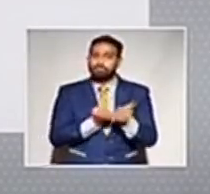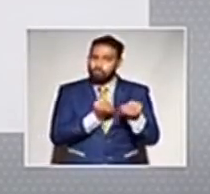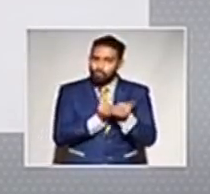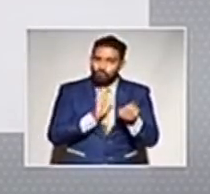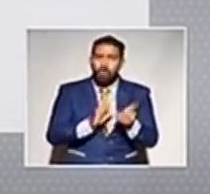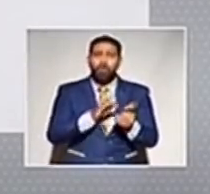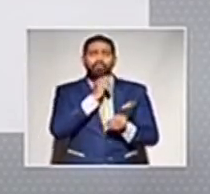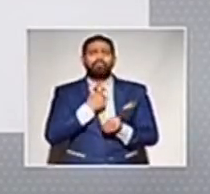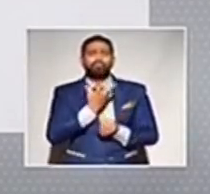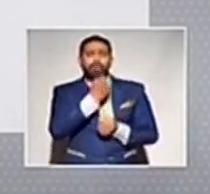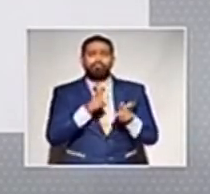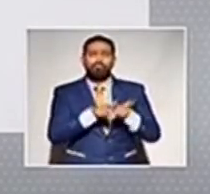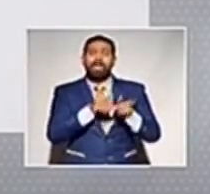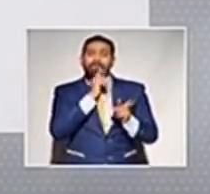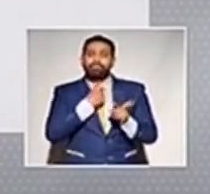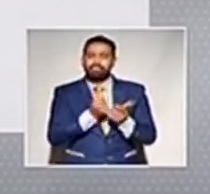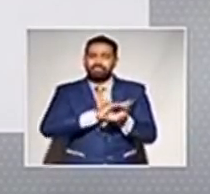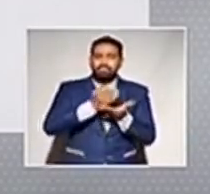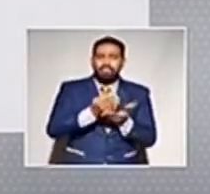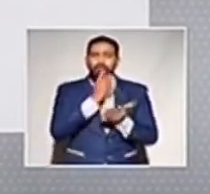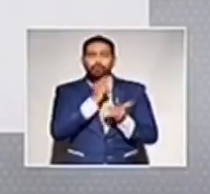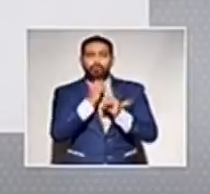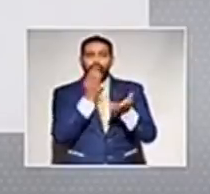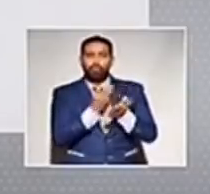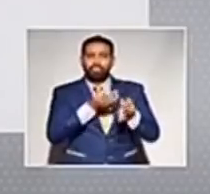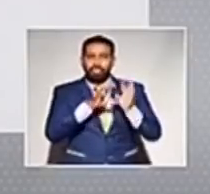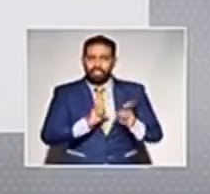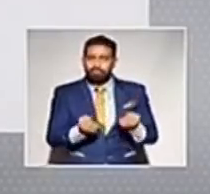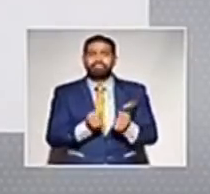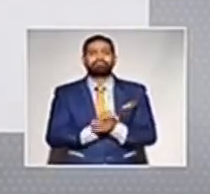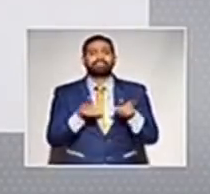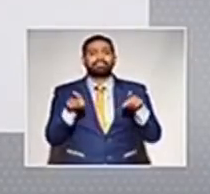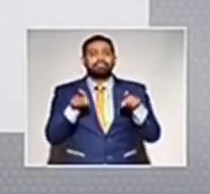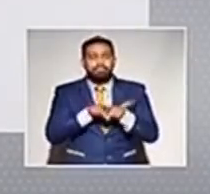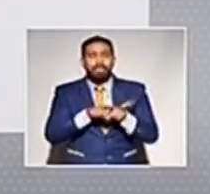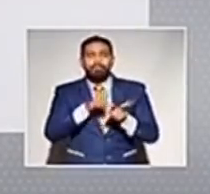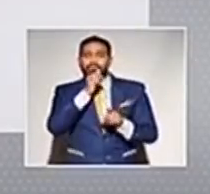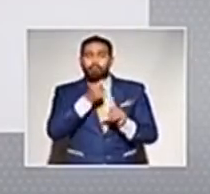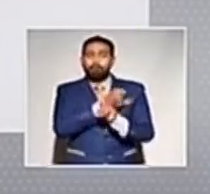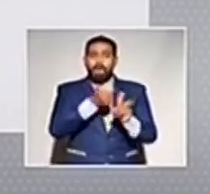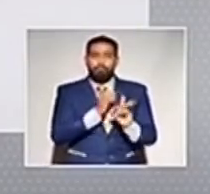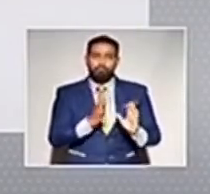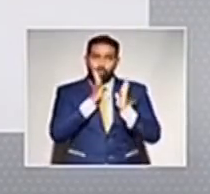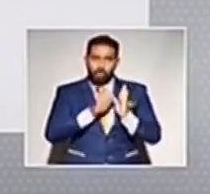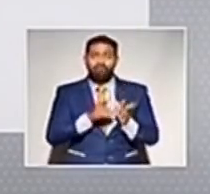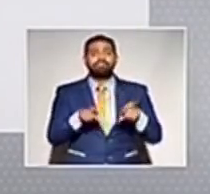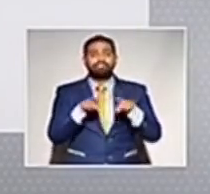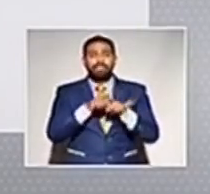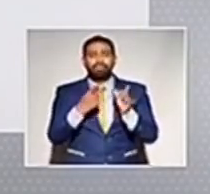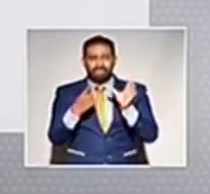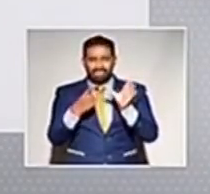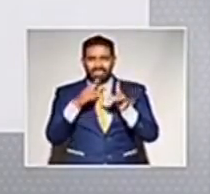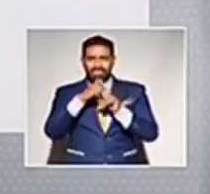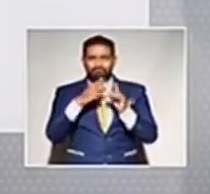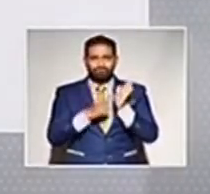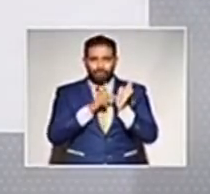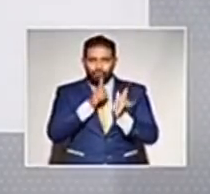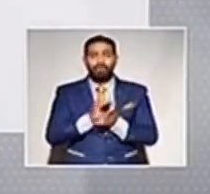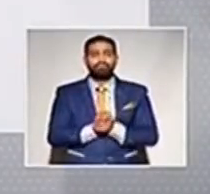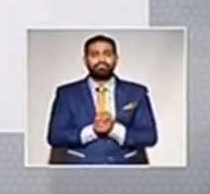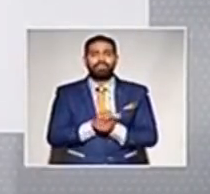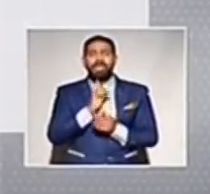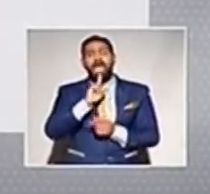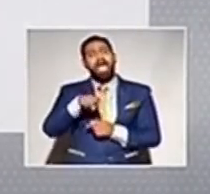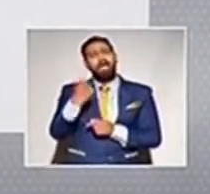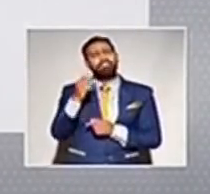tightening, supply shortages and inflammatory pressures. According to the ADB, inflation in other developing countries in Asia was lower